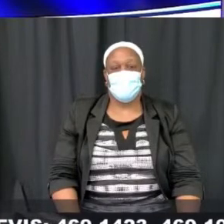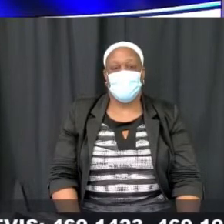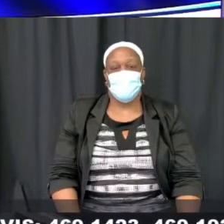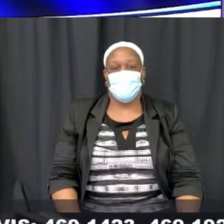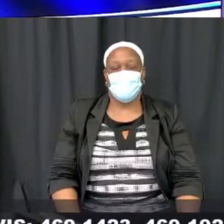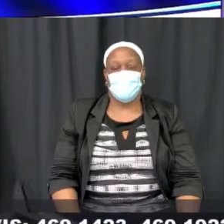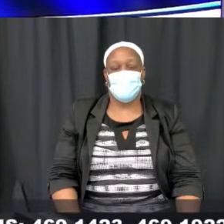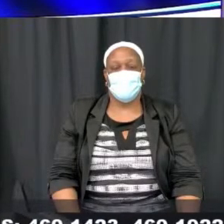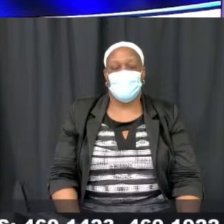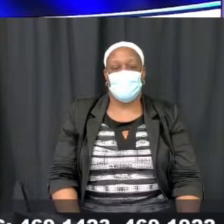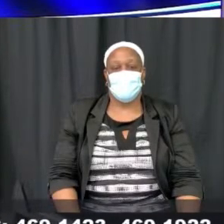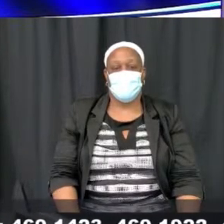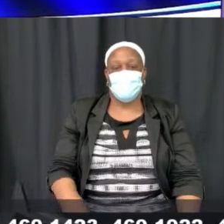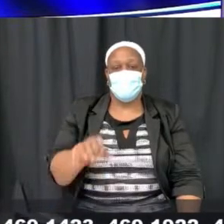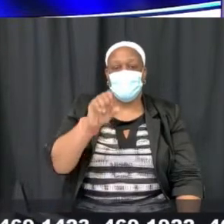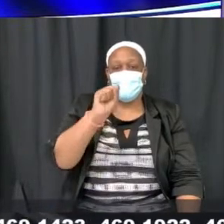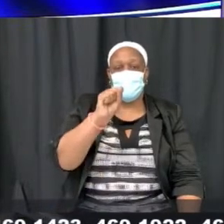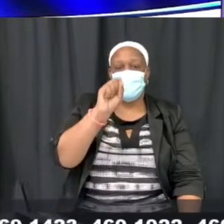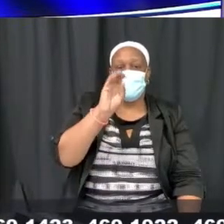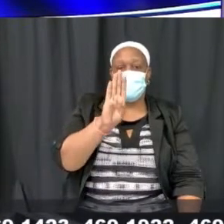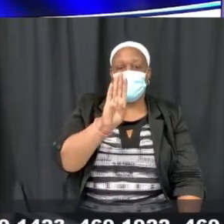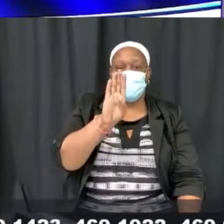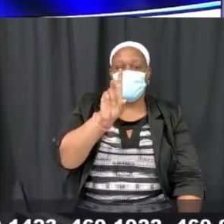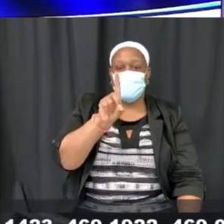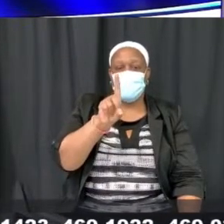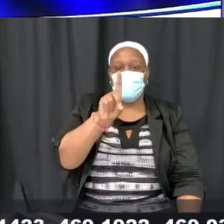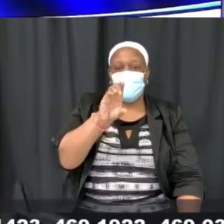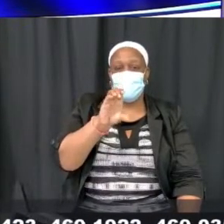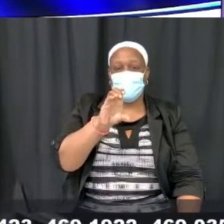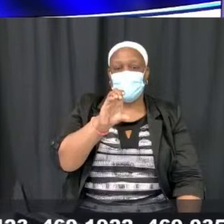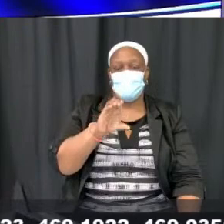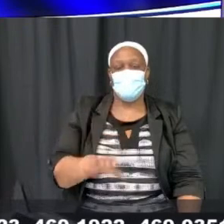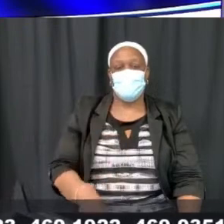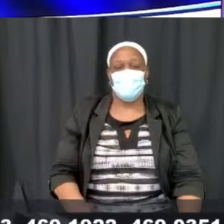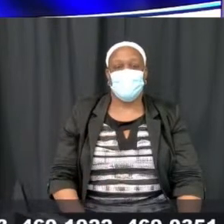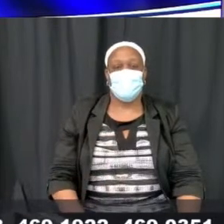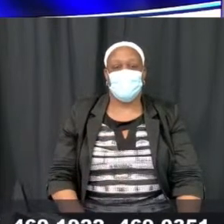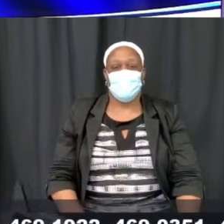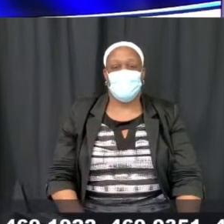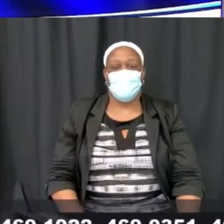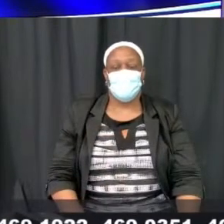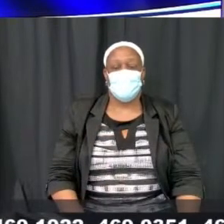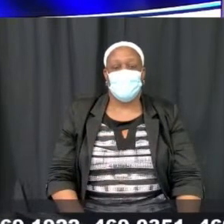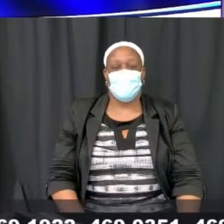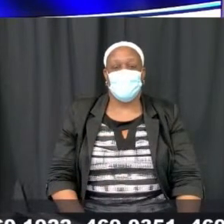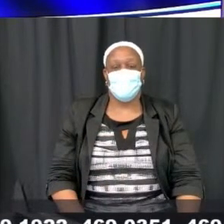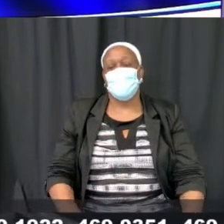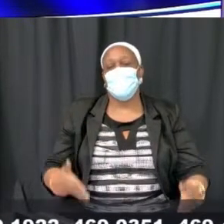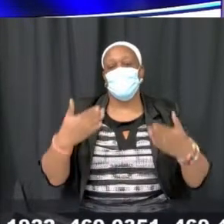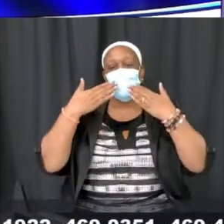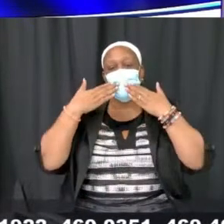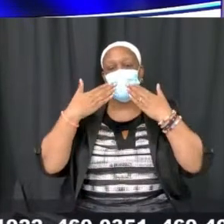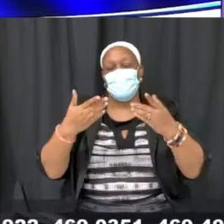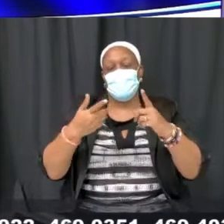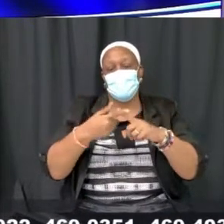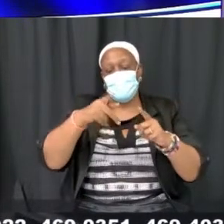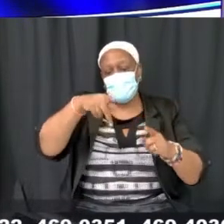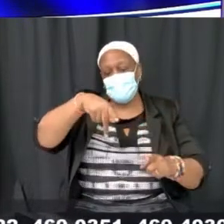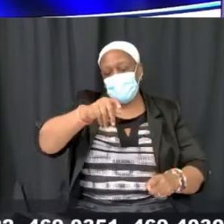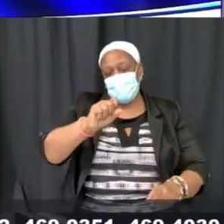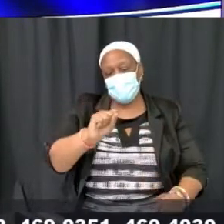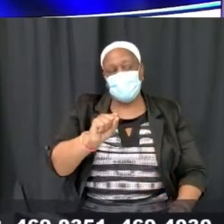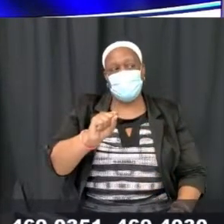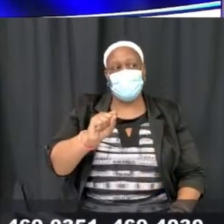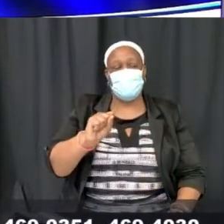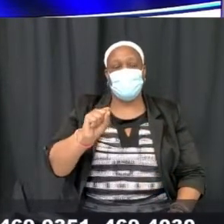SBDC. So it's the Small Business Development Center. We thank P.S. Carleen Henry Morton,